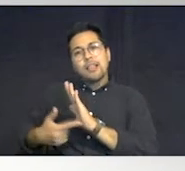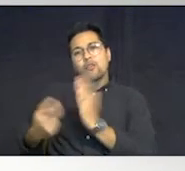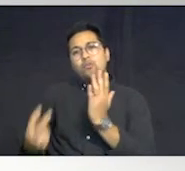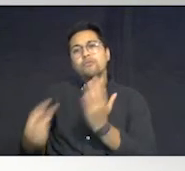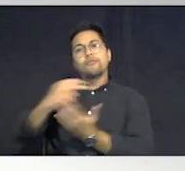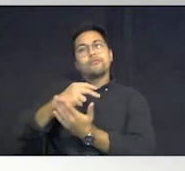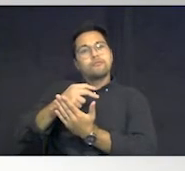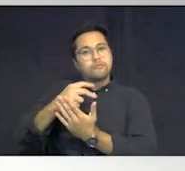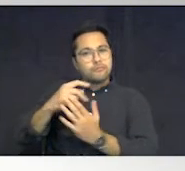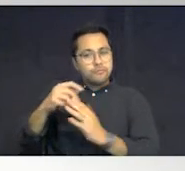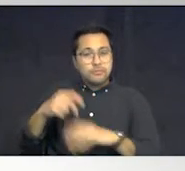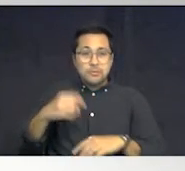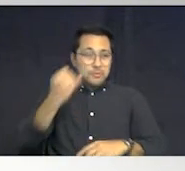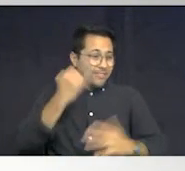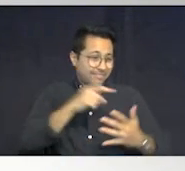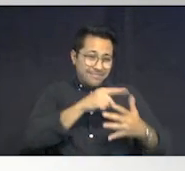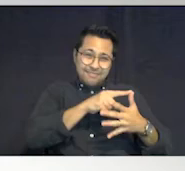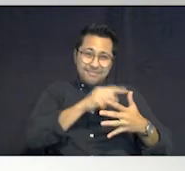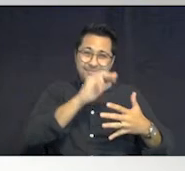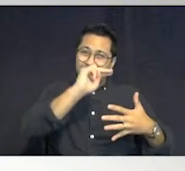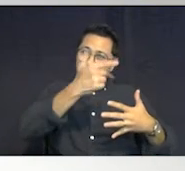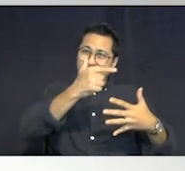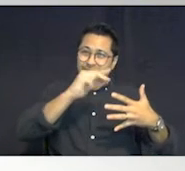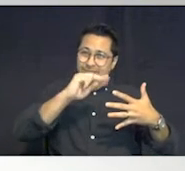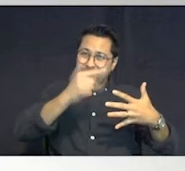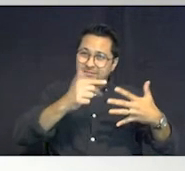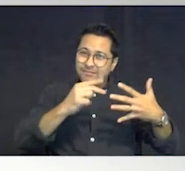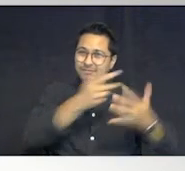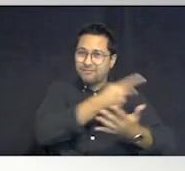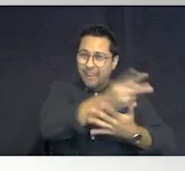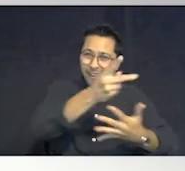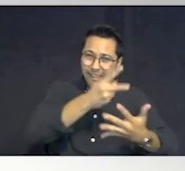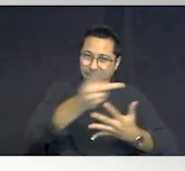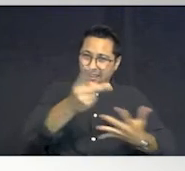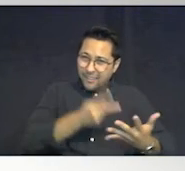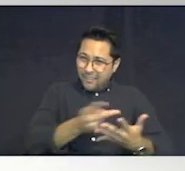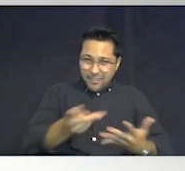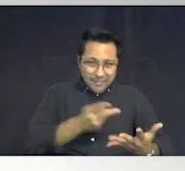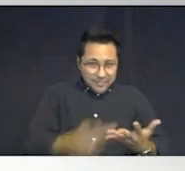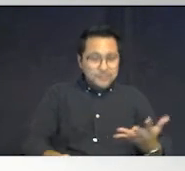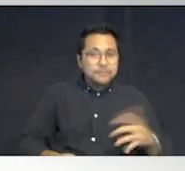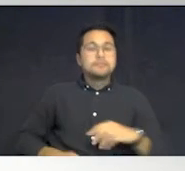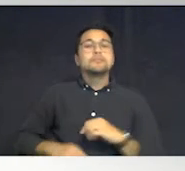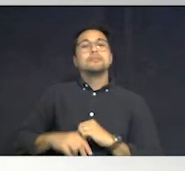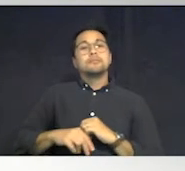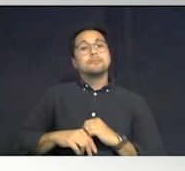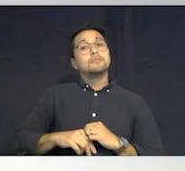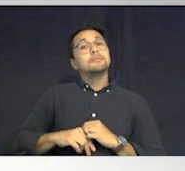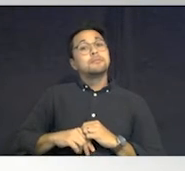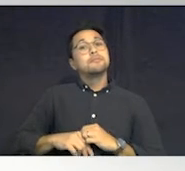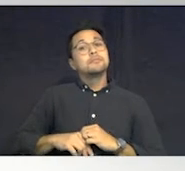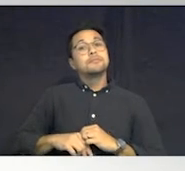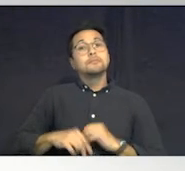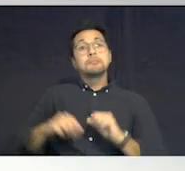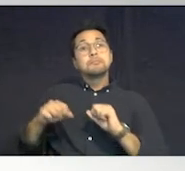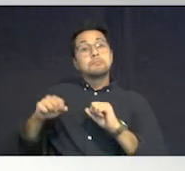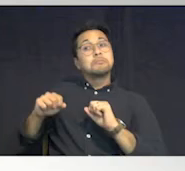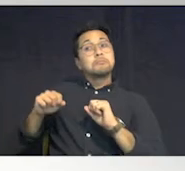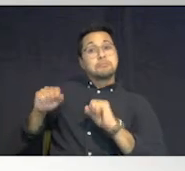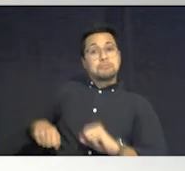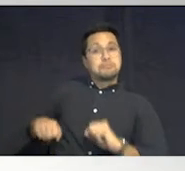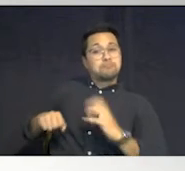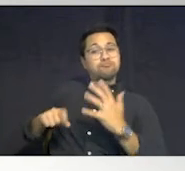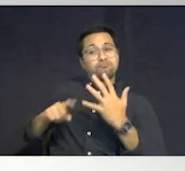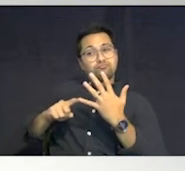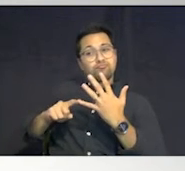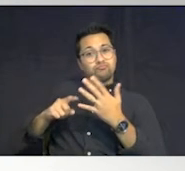that none of these process or outcomes associated with your procedural safeguards work, you may pursue these